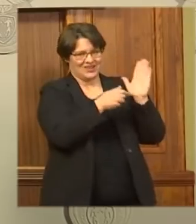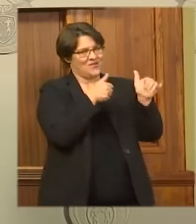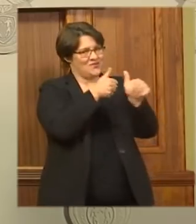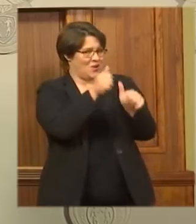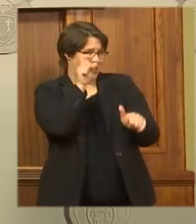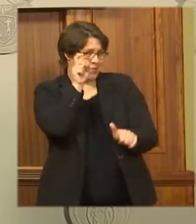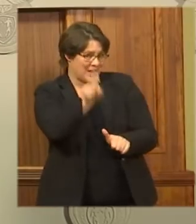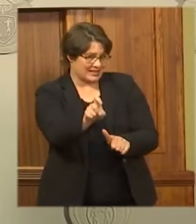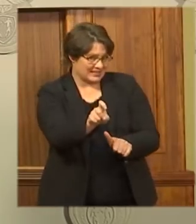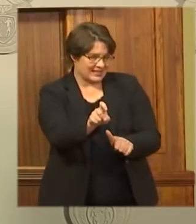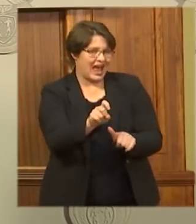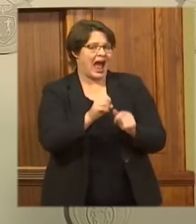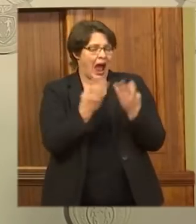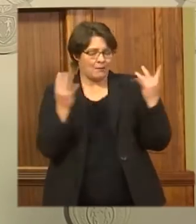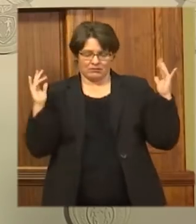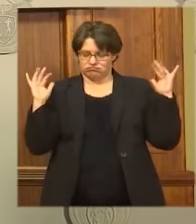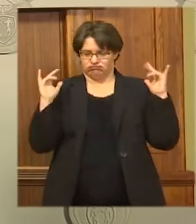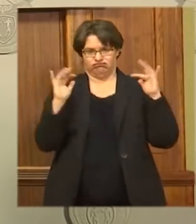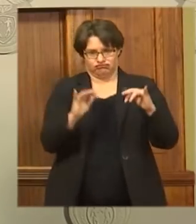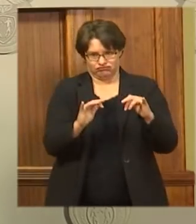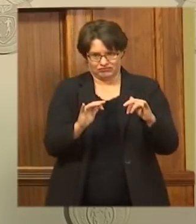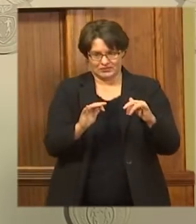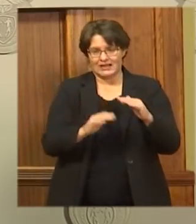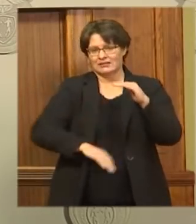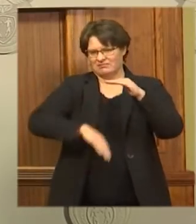restrictions on public gatherings.